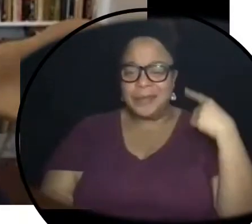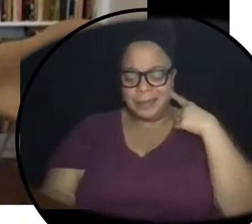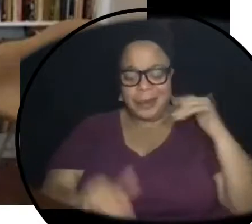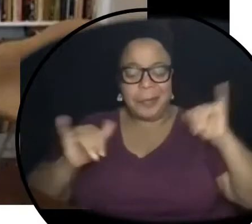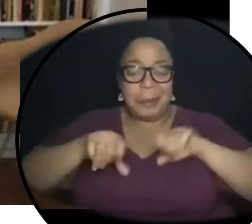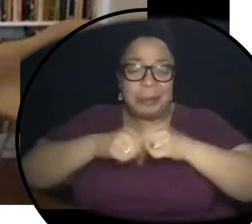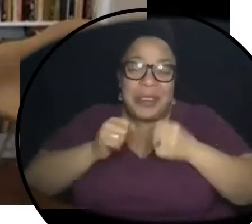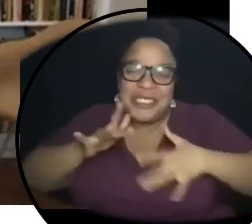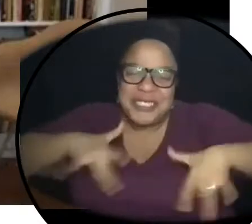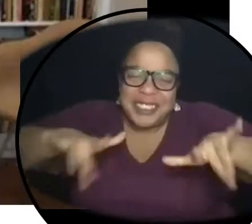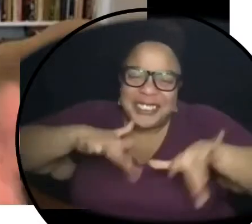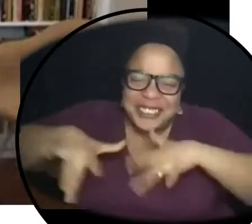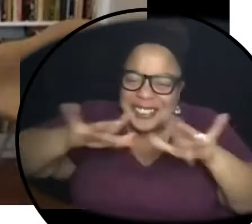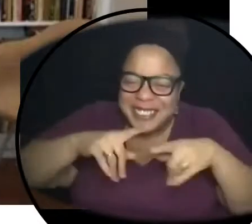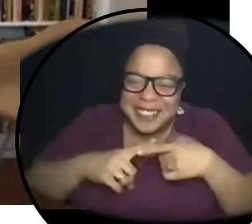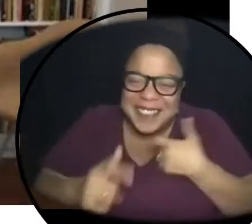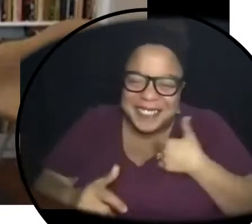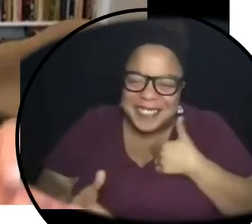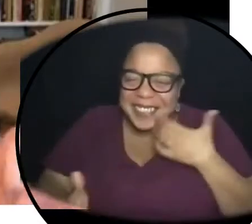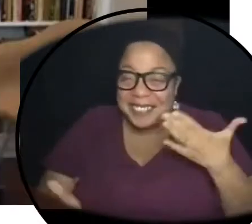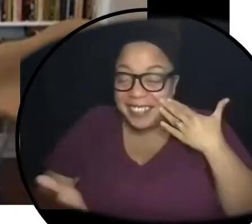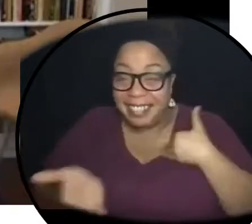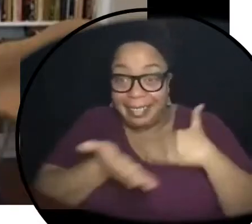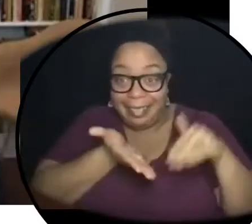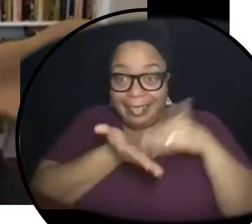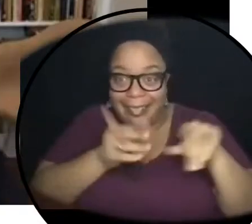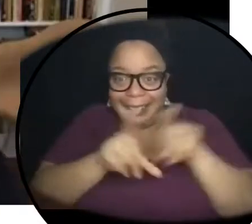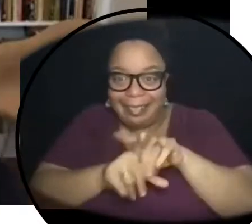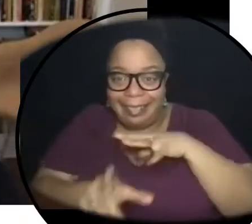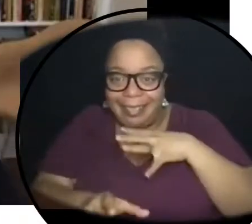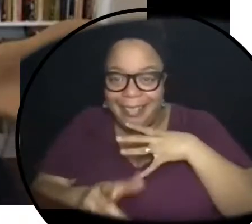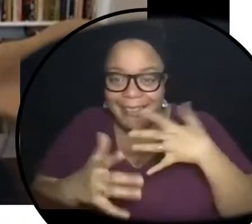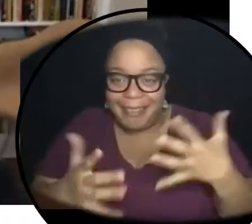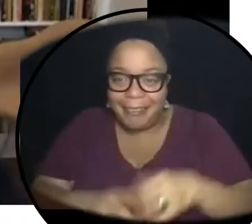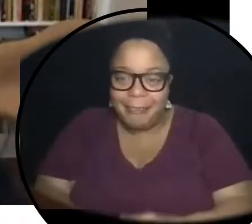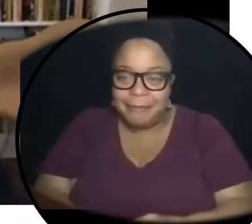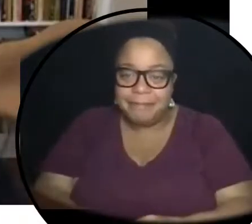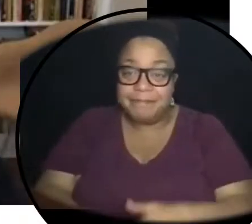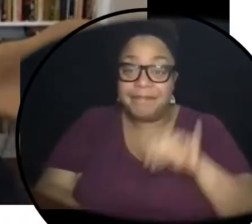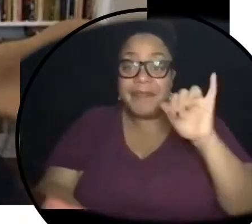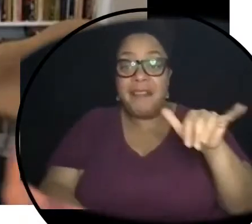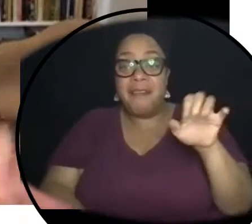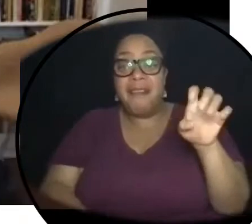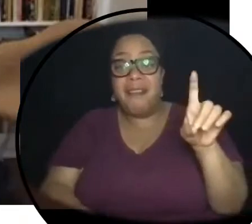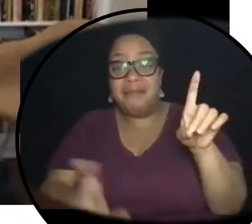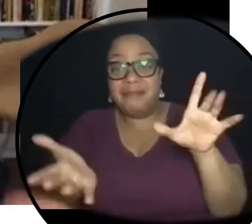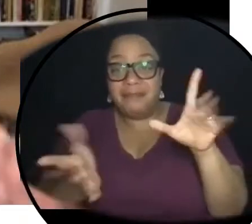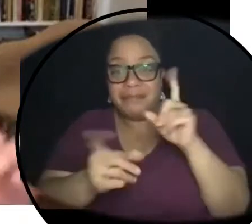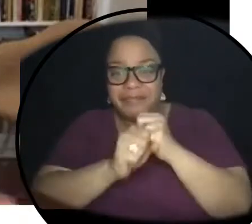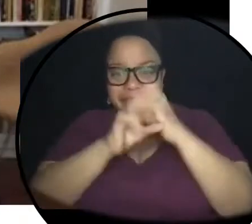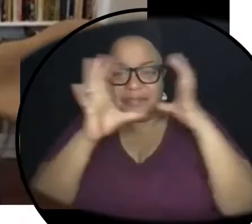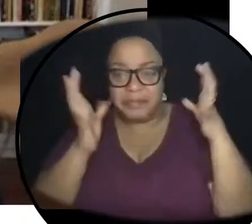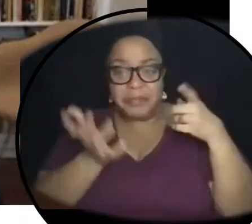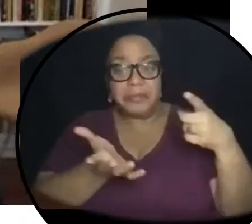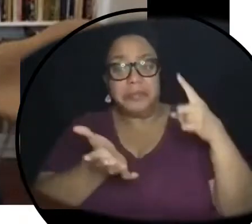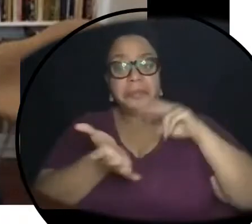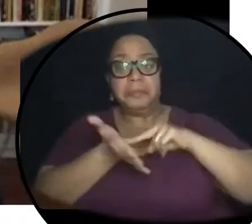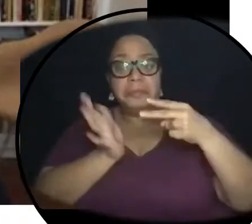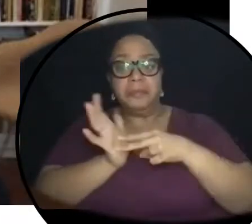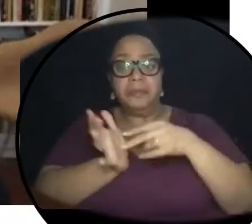must perpetually remain at the core of our attempts to make human